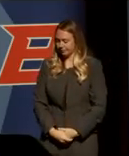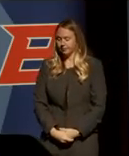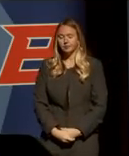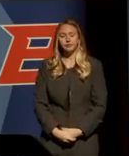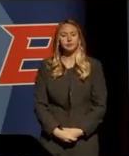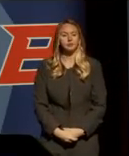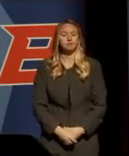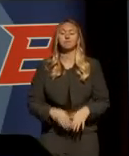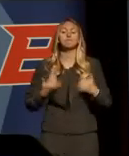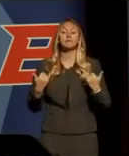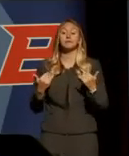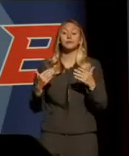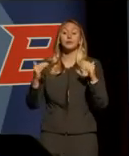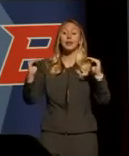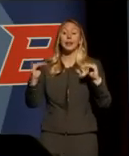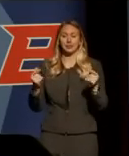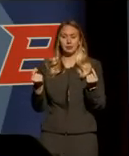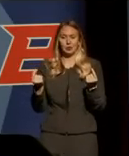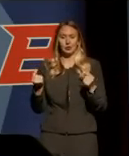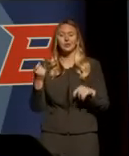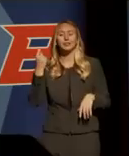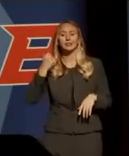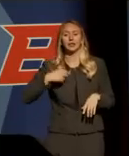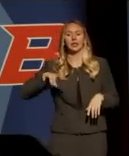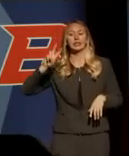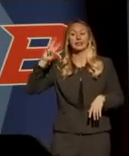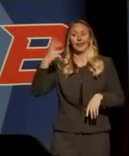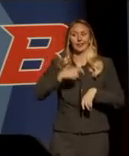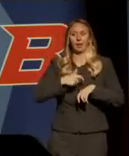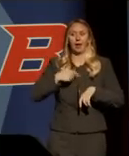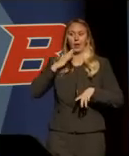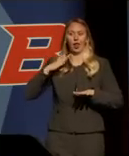Now, what I'm gonna do next, this is the second time, and I'm gonna move swiftly.